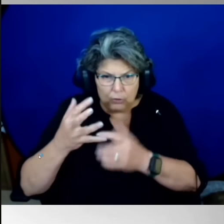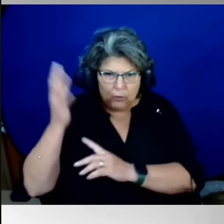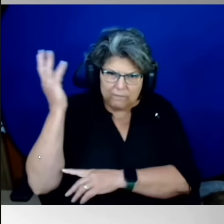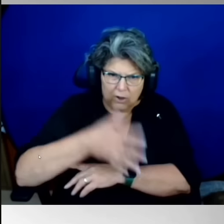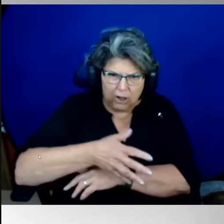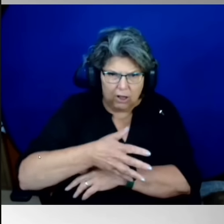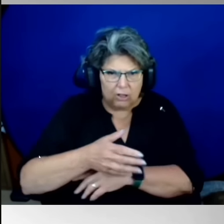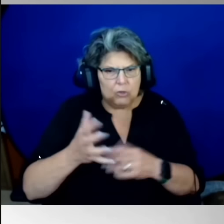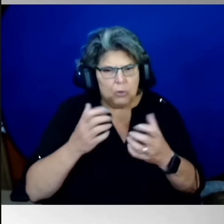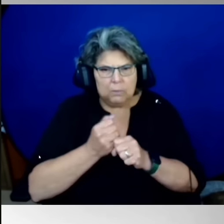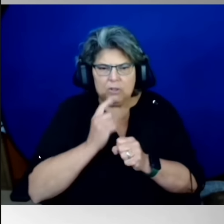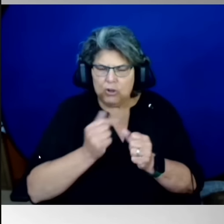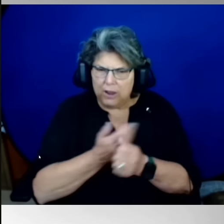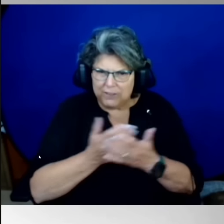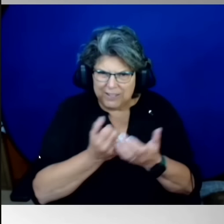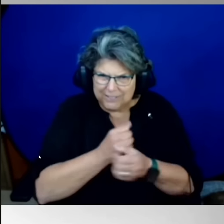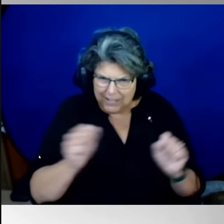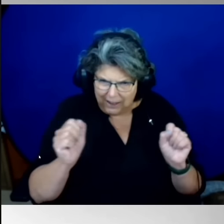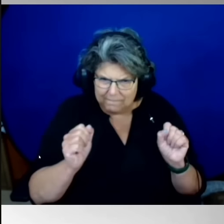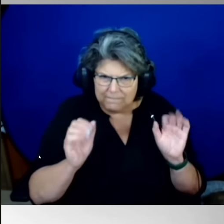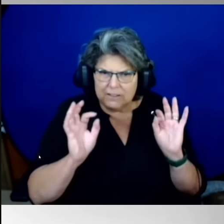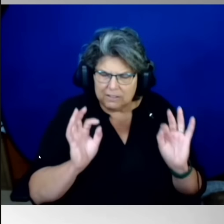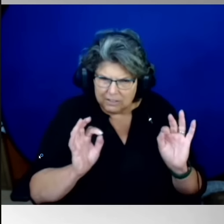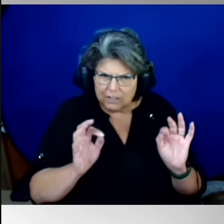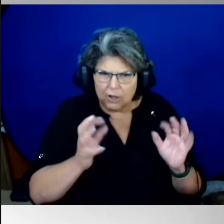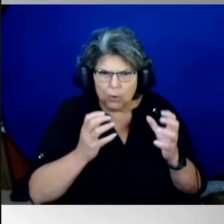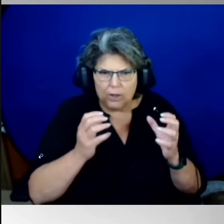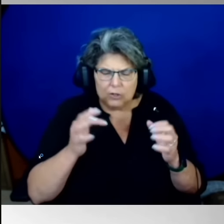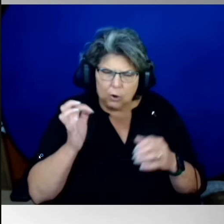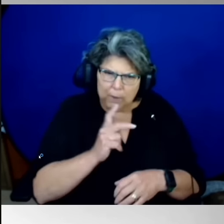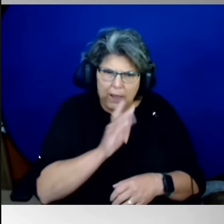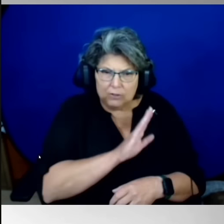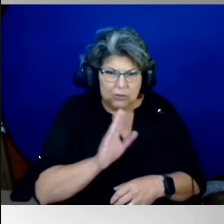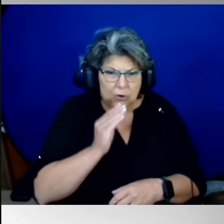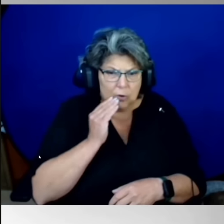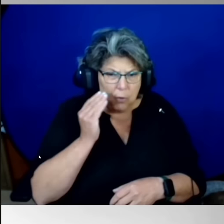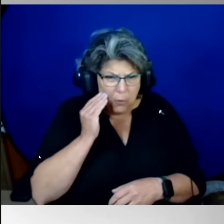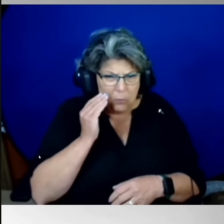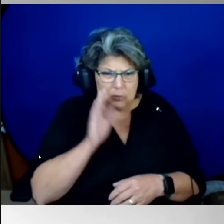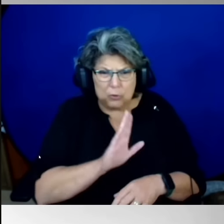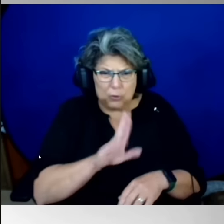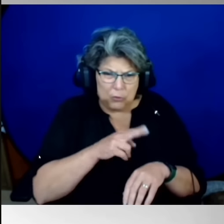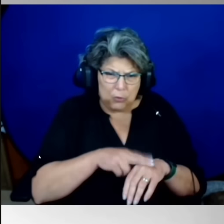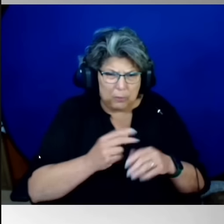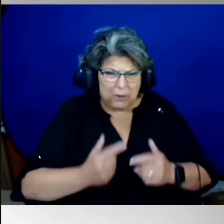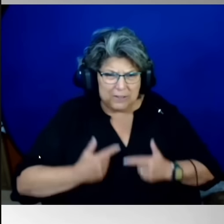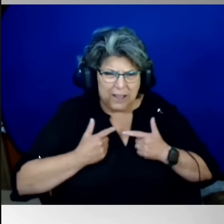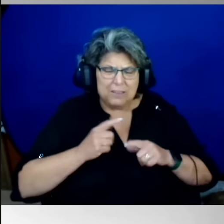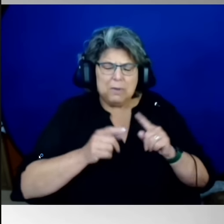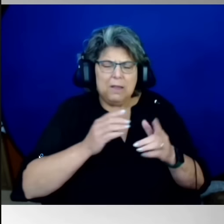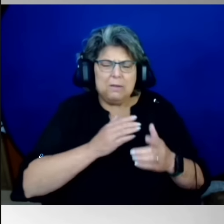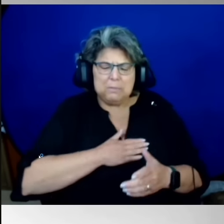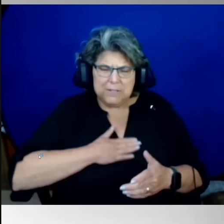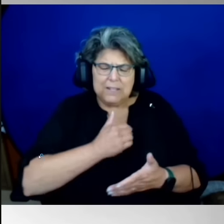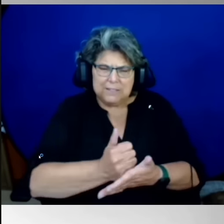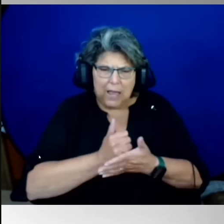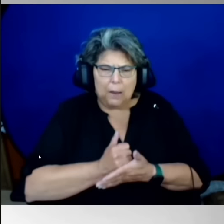in when it's safe to do so, and we want to get them back to their normal lives, but please help us to do that as we finish up that